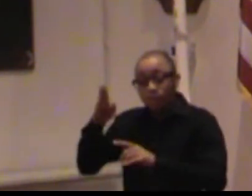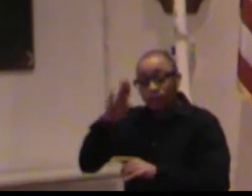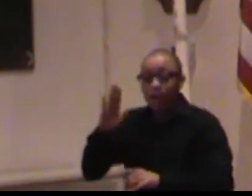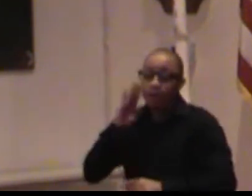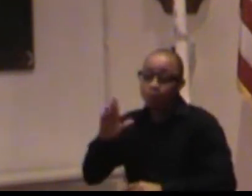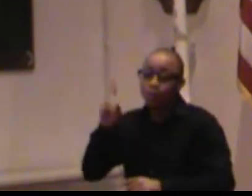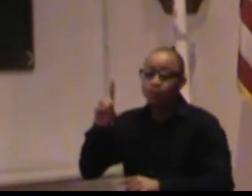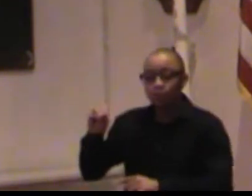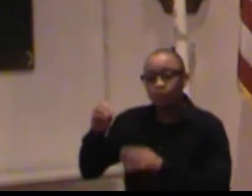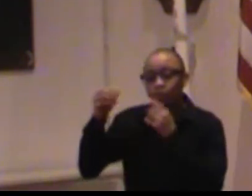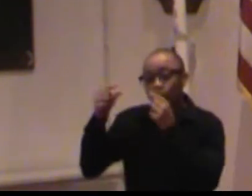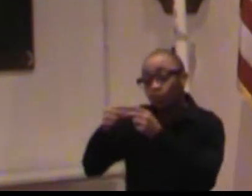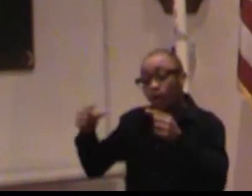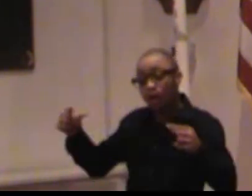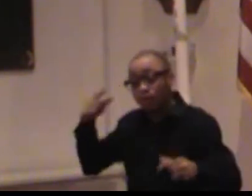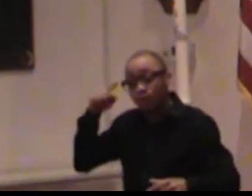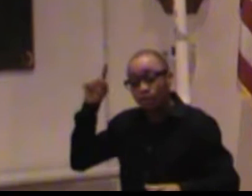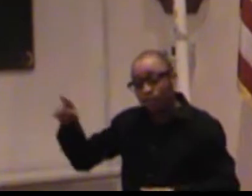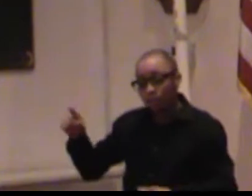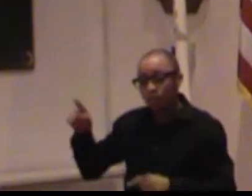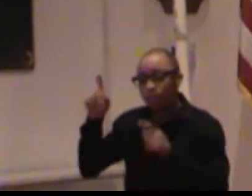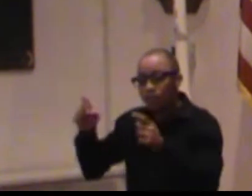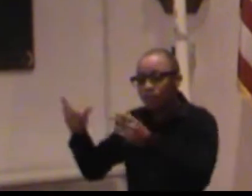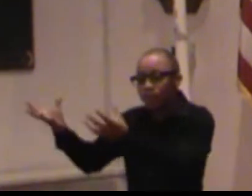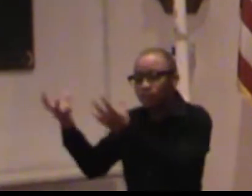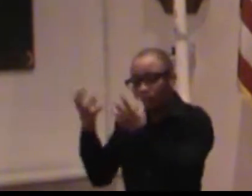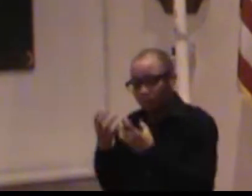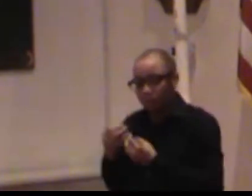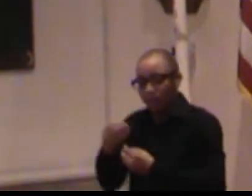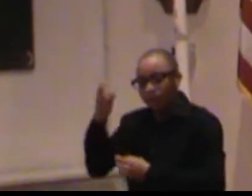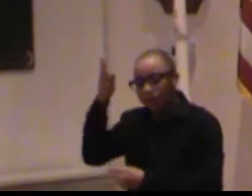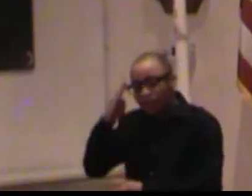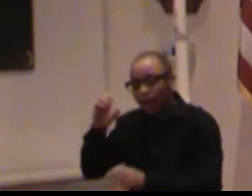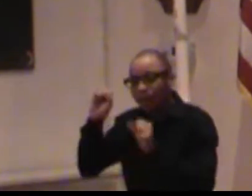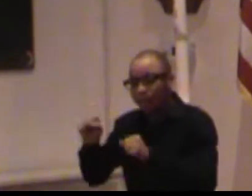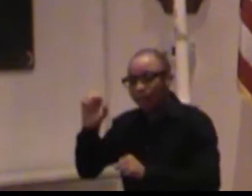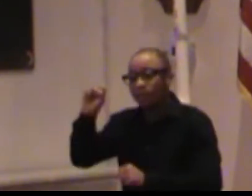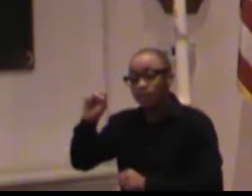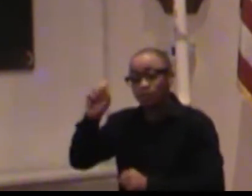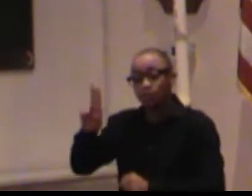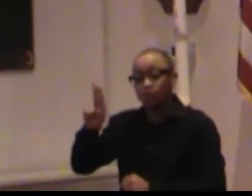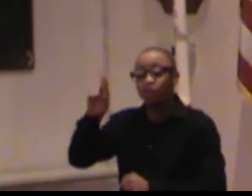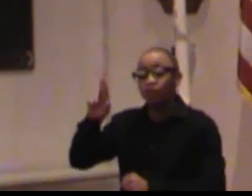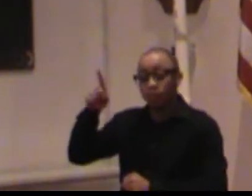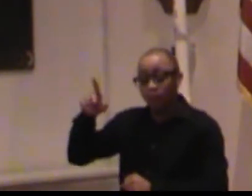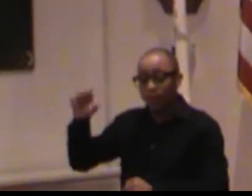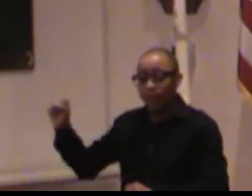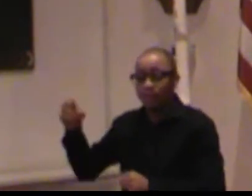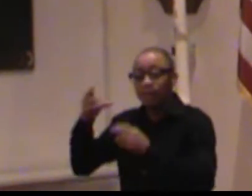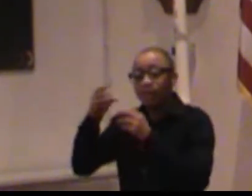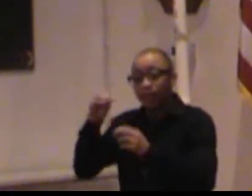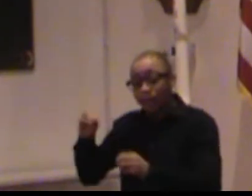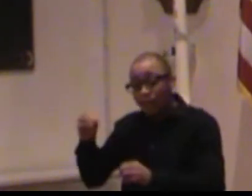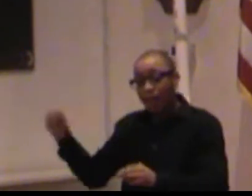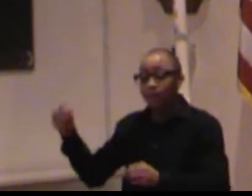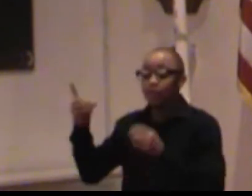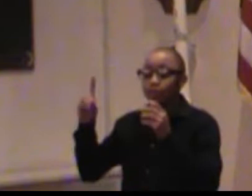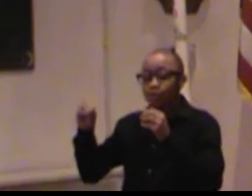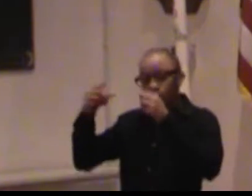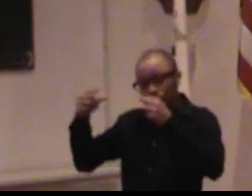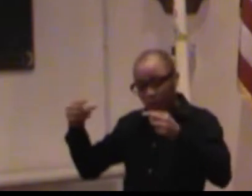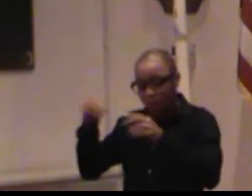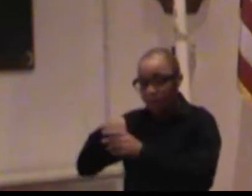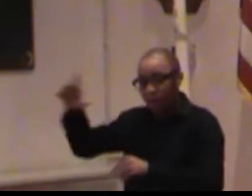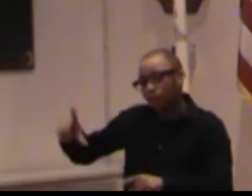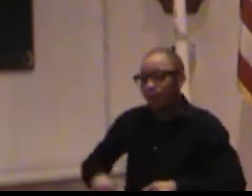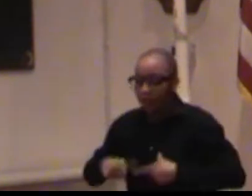do greater. Somebody needs to receive that today. God can surpass and do greater. God can do greater in your